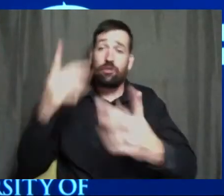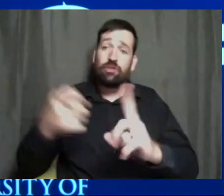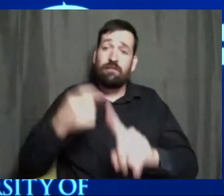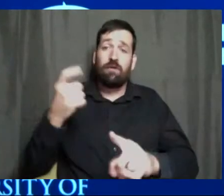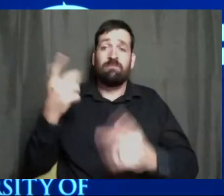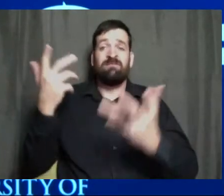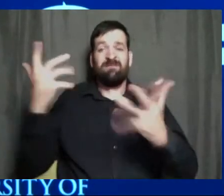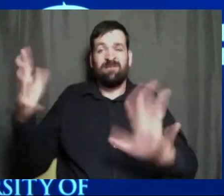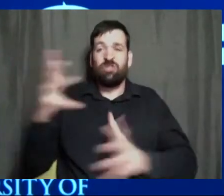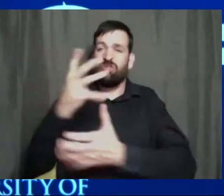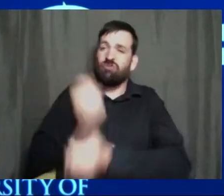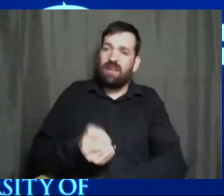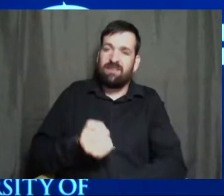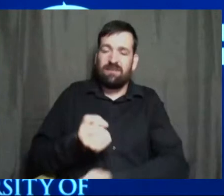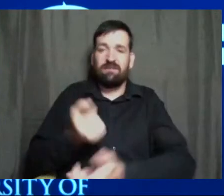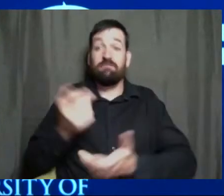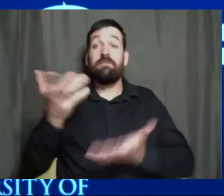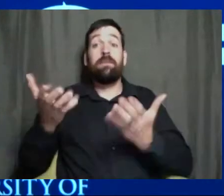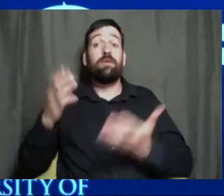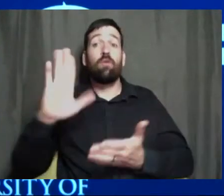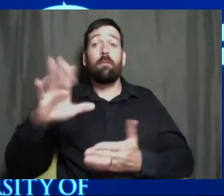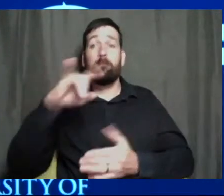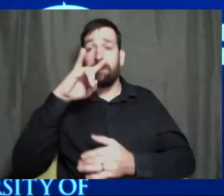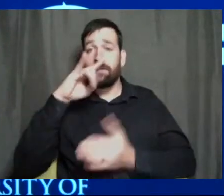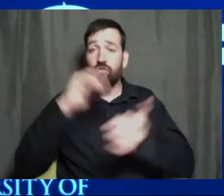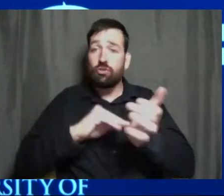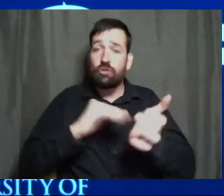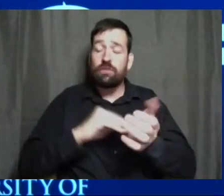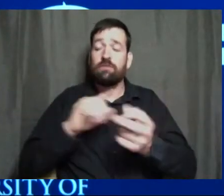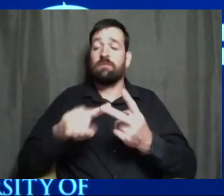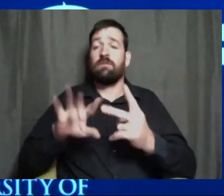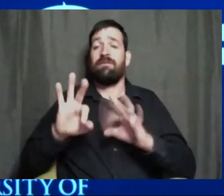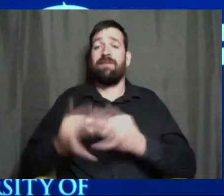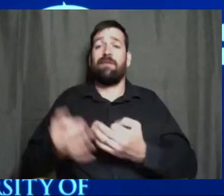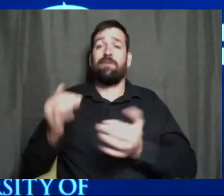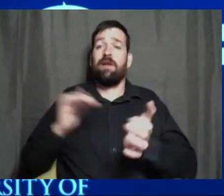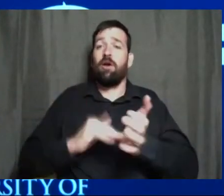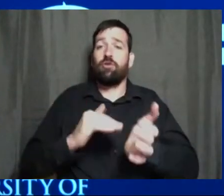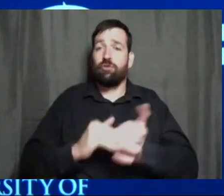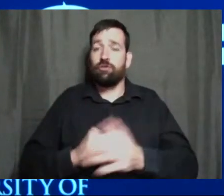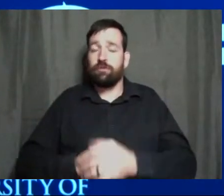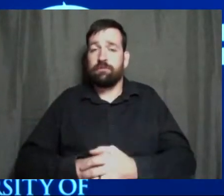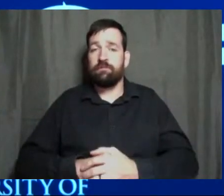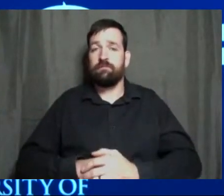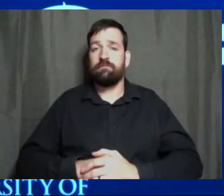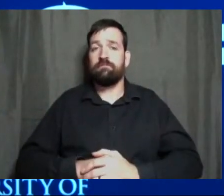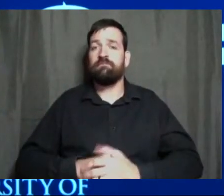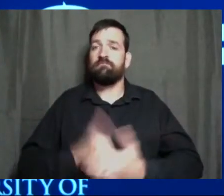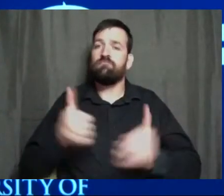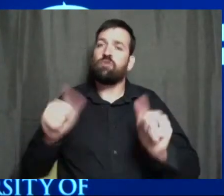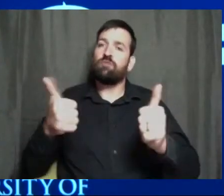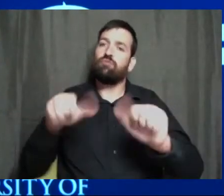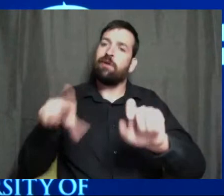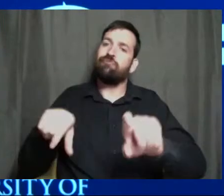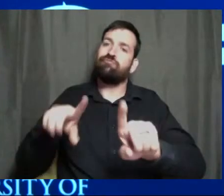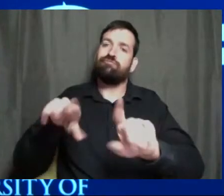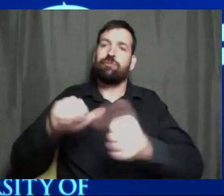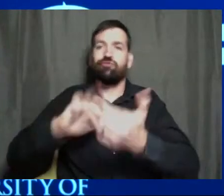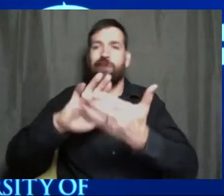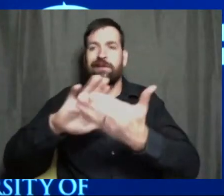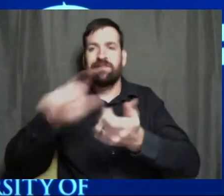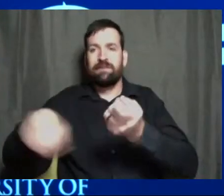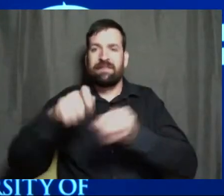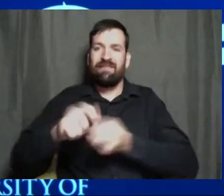sources, perhaps your pediatrician or your family doctor, just to address the actual specific fears instead